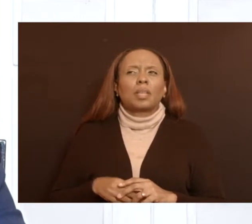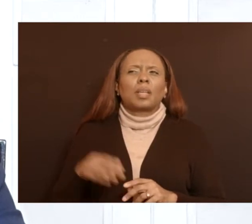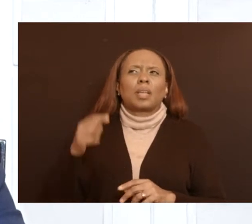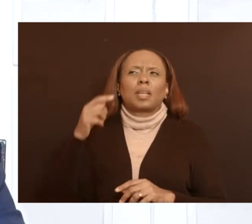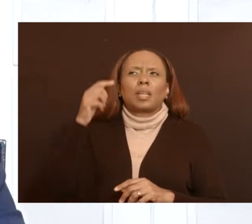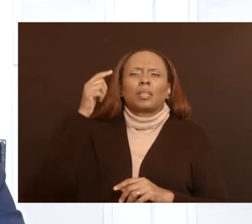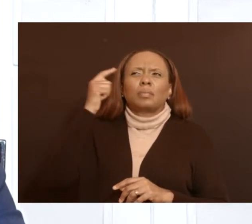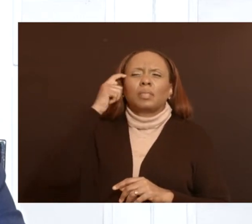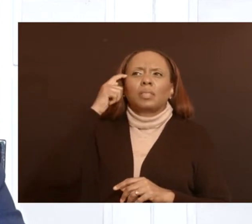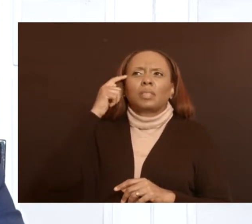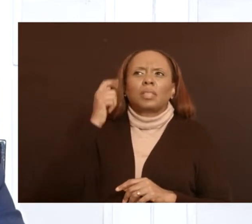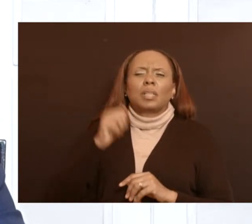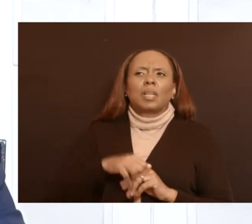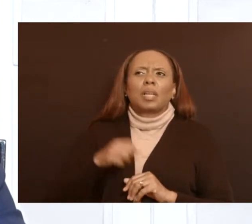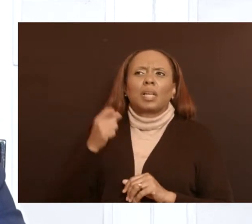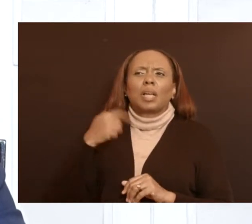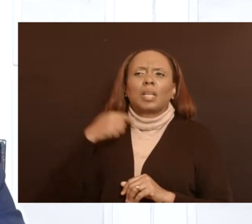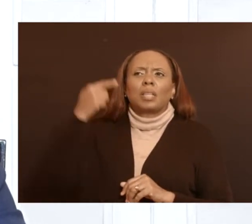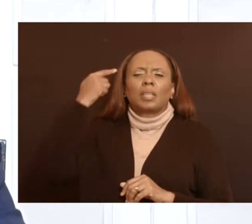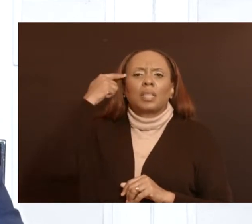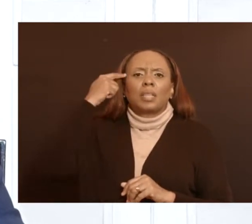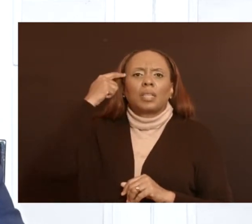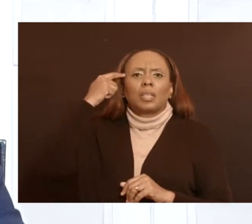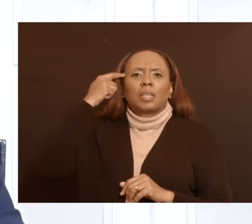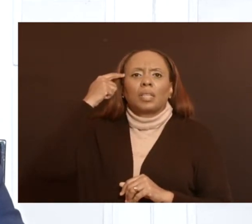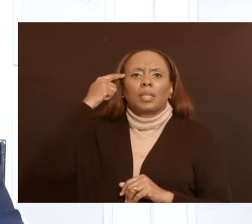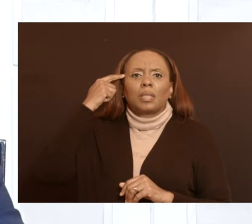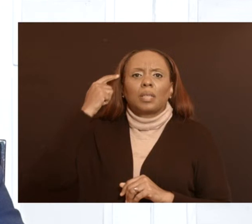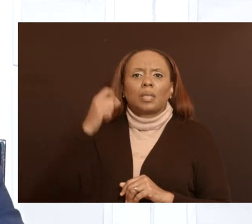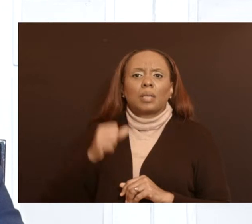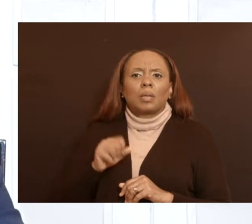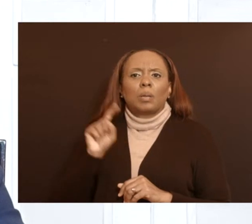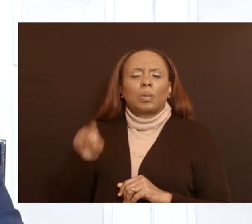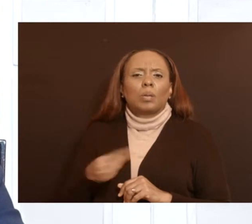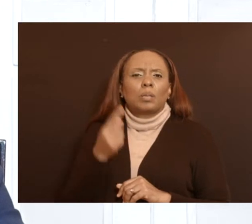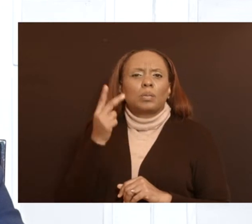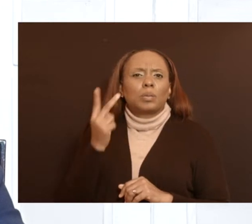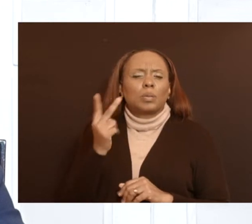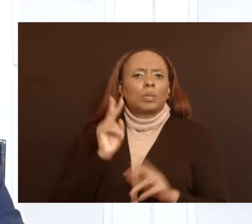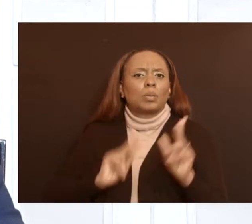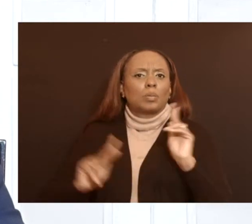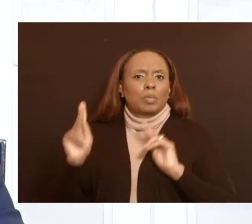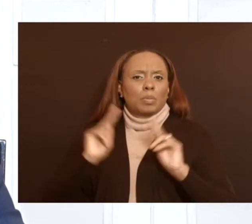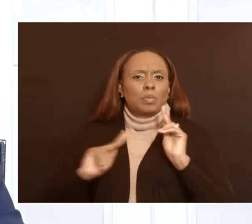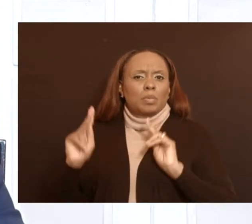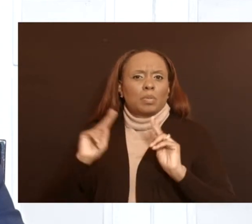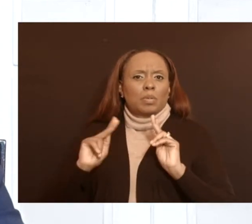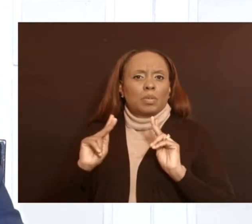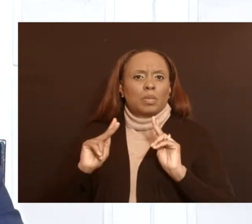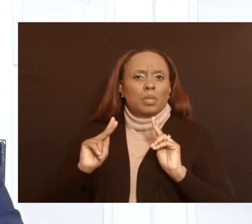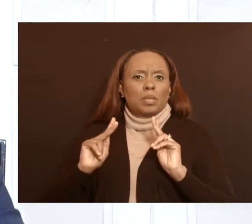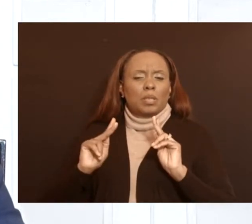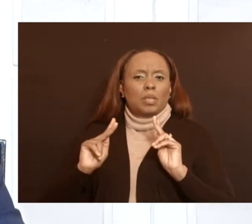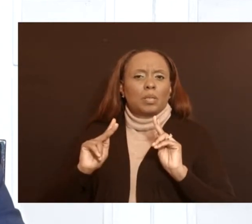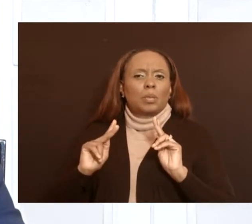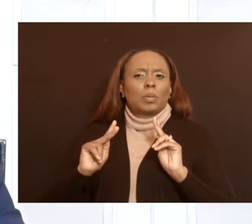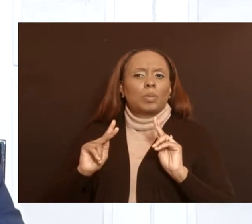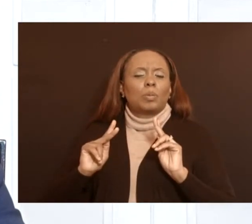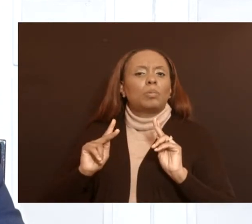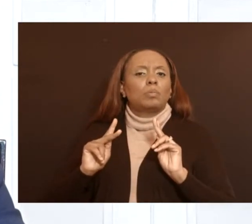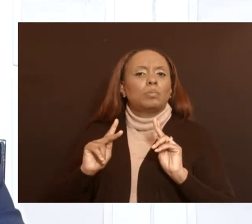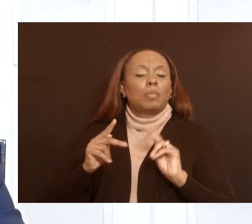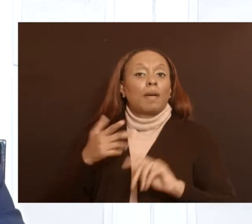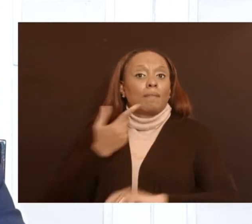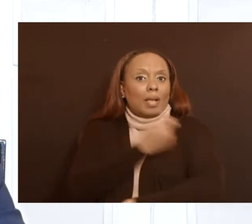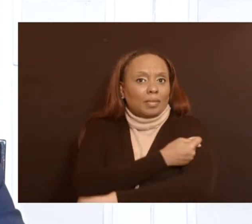other cases of individuals who would have fallen into that particular parameter, but they were not ill at all. And